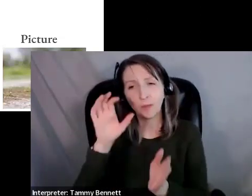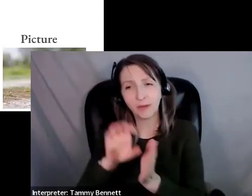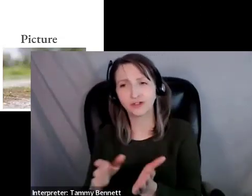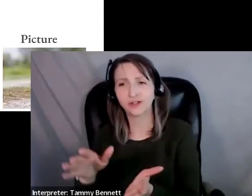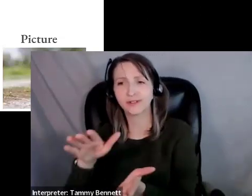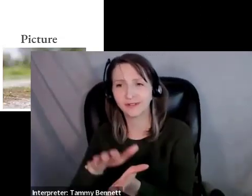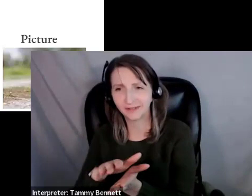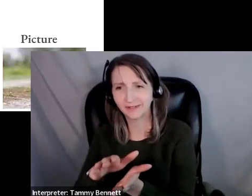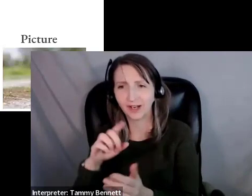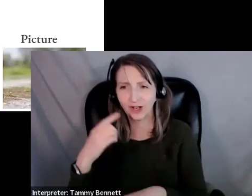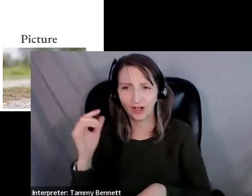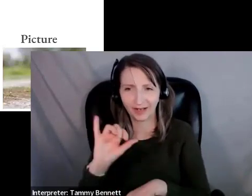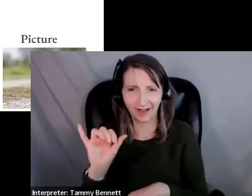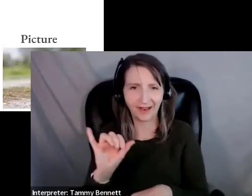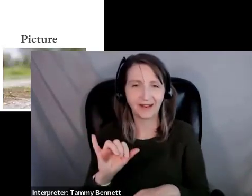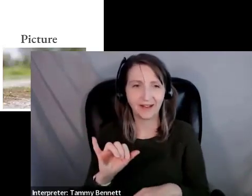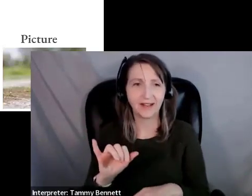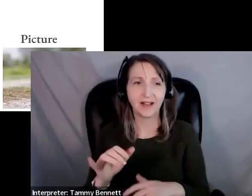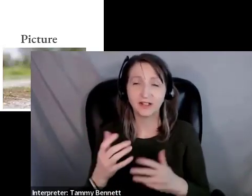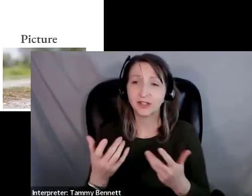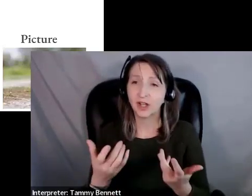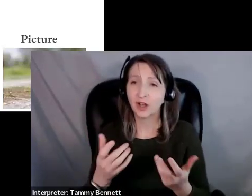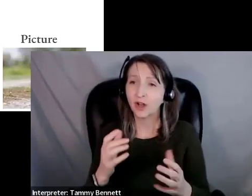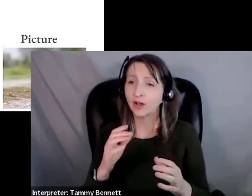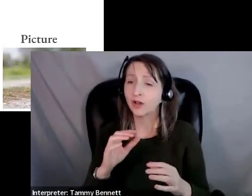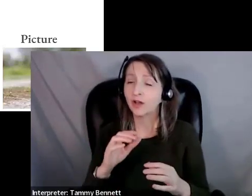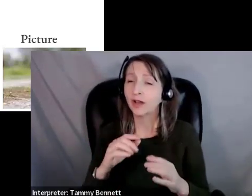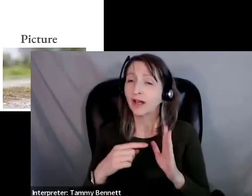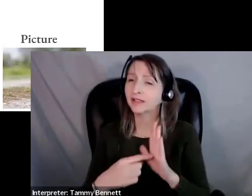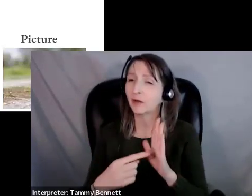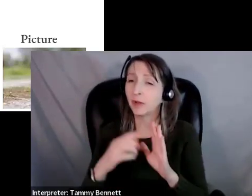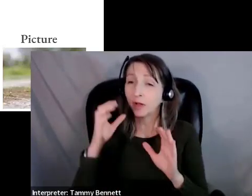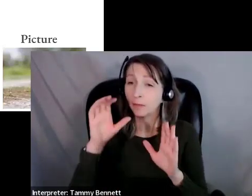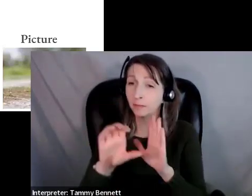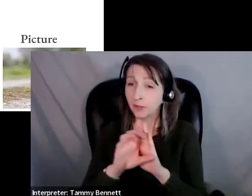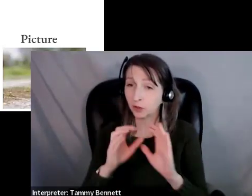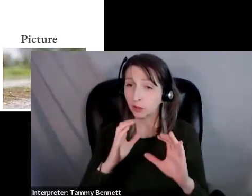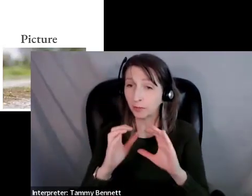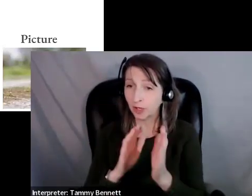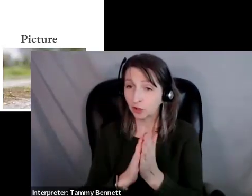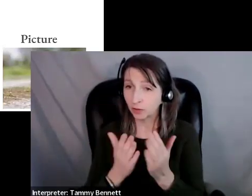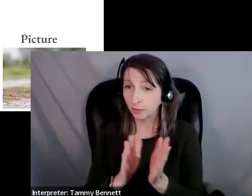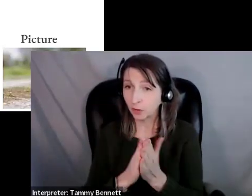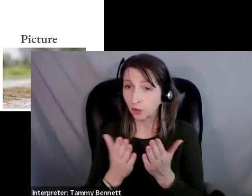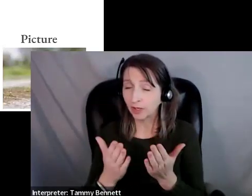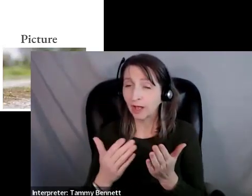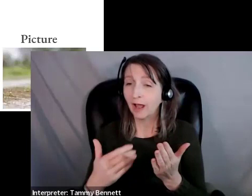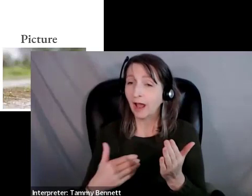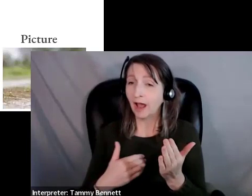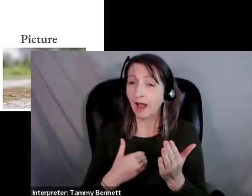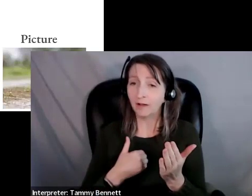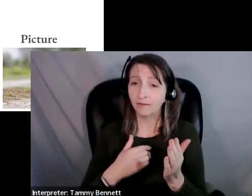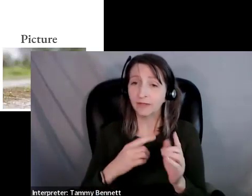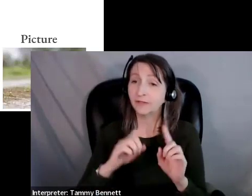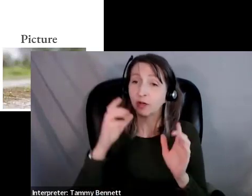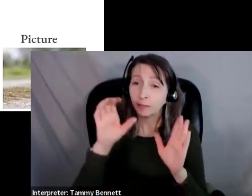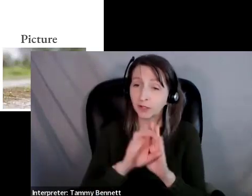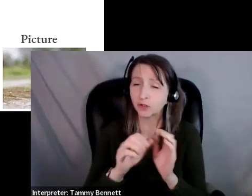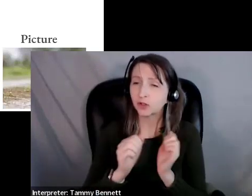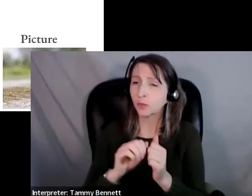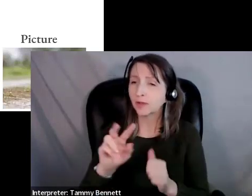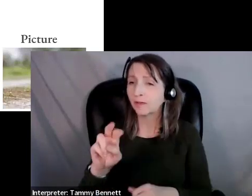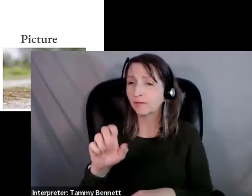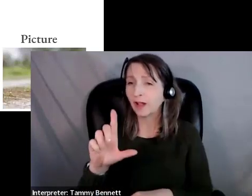we're using a PEC system. So like a picture communication book where they have lines of different types of pictures with Velcro, or we're using their,